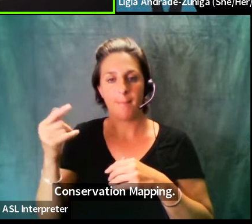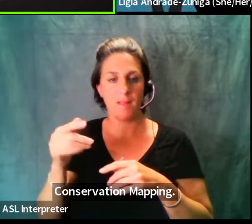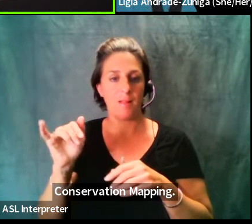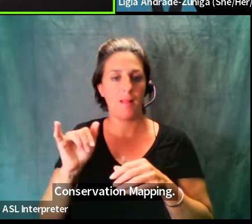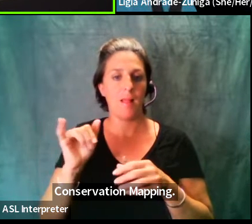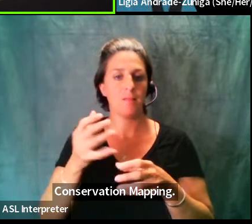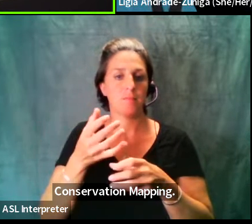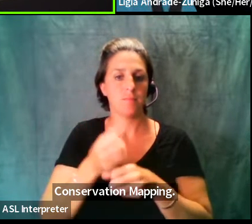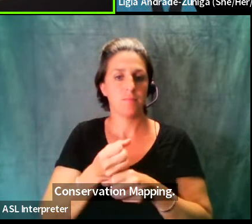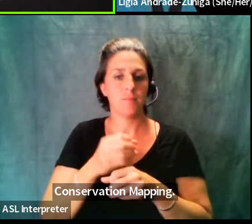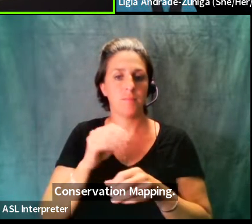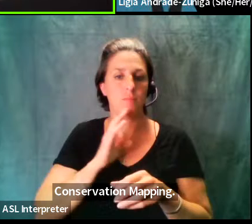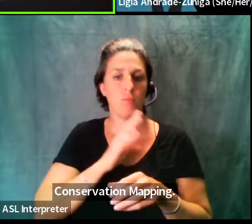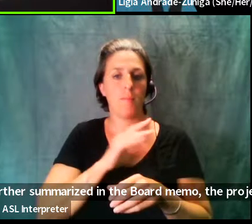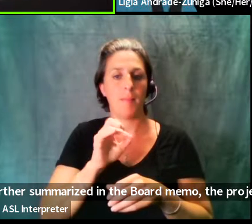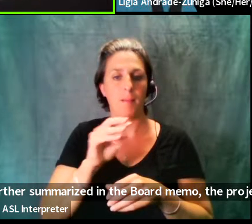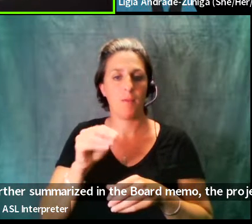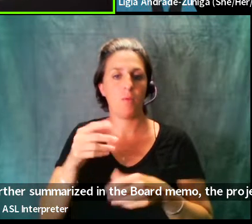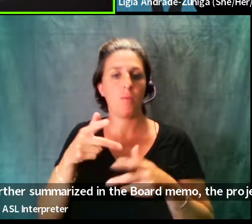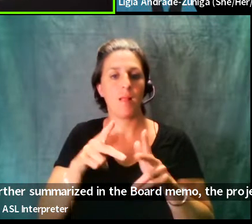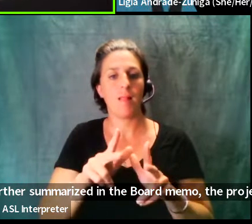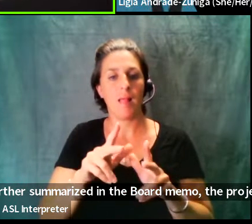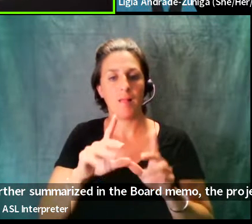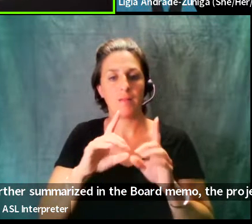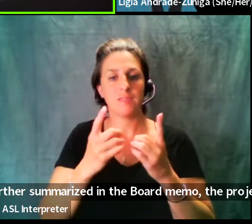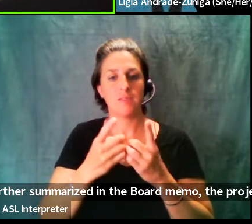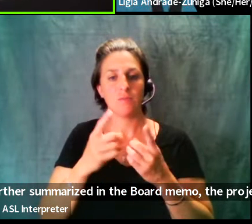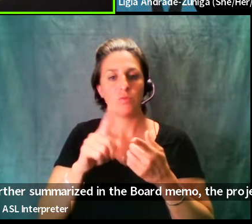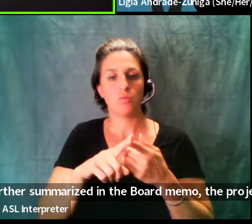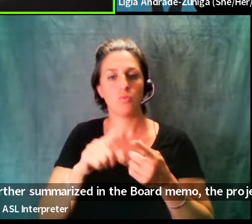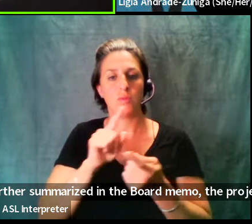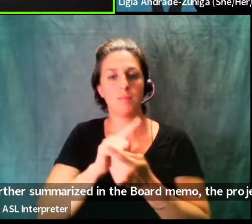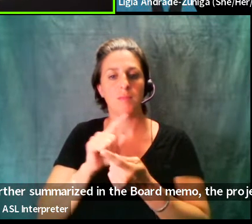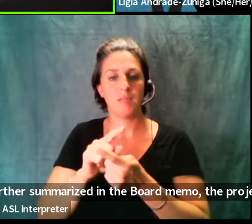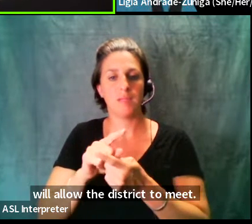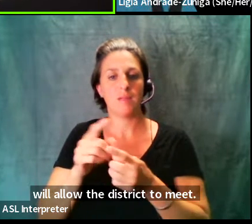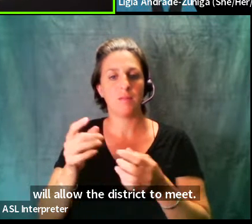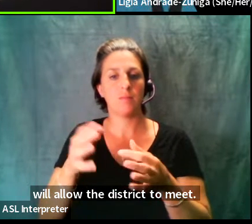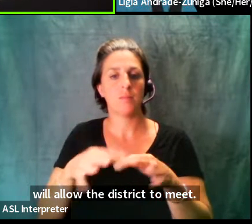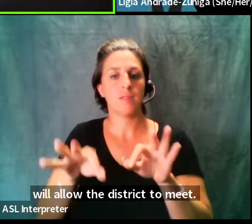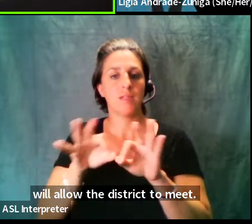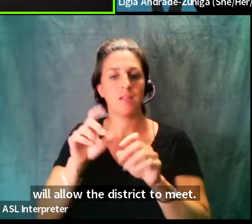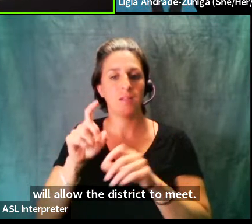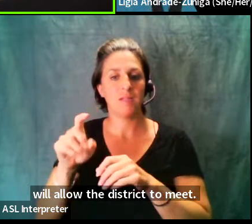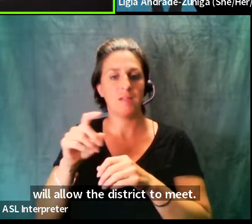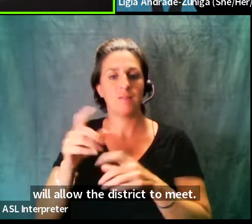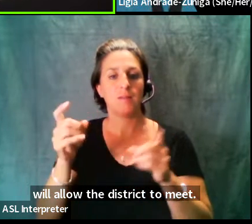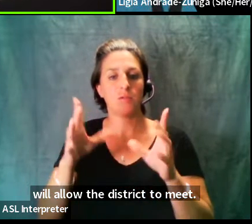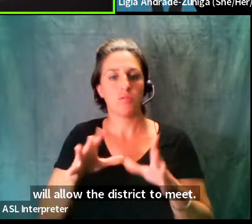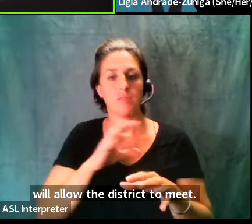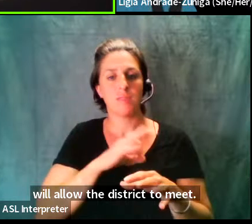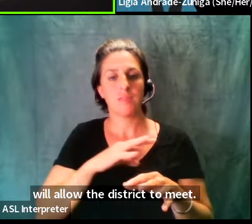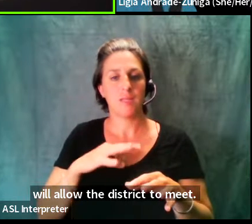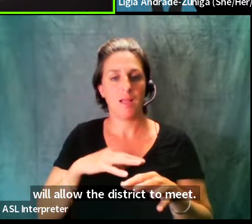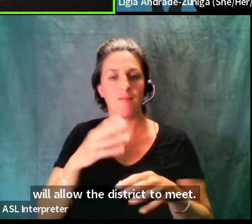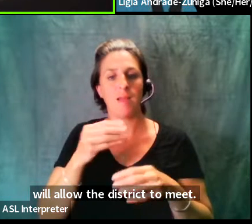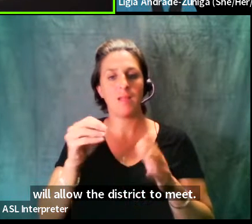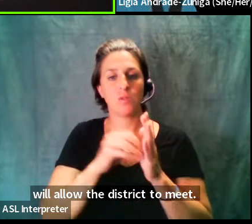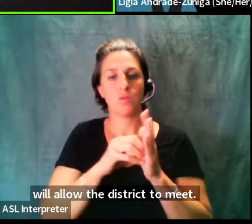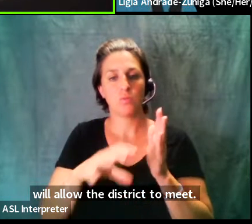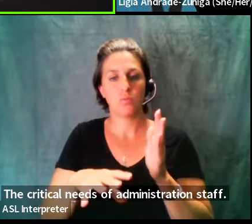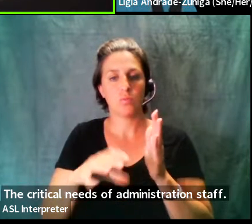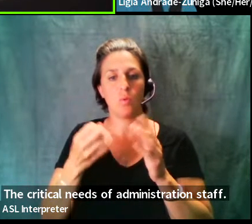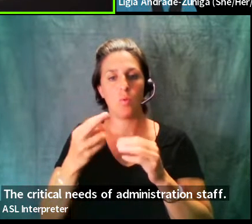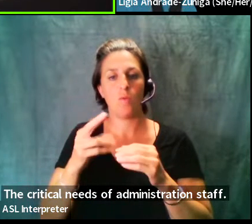the project will allow the district to meet the critical needs of administration, staff, and student for